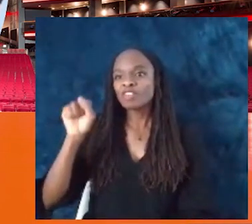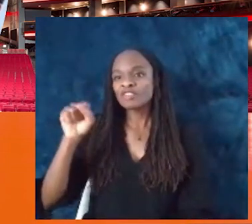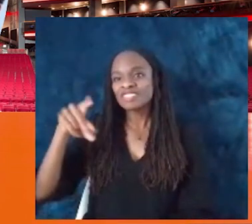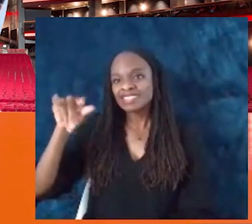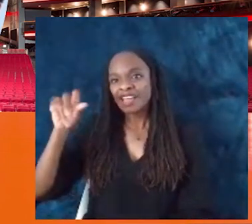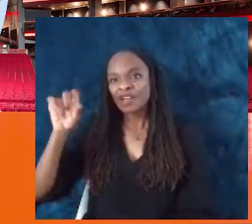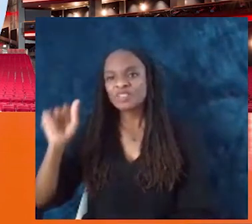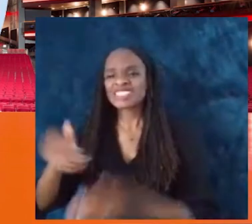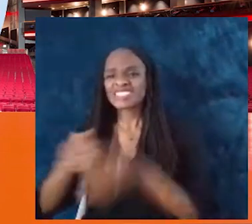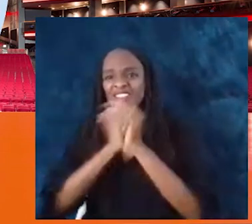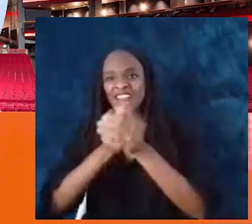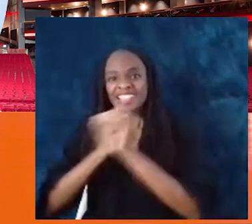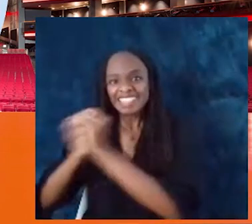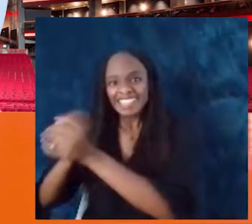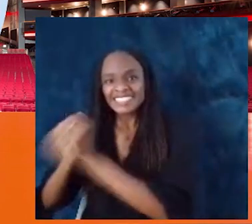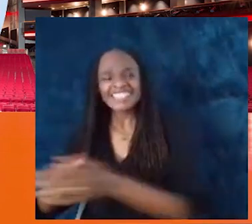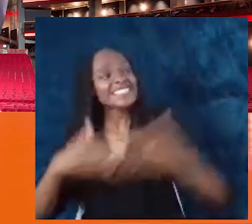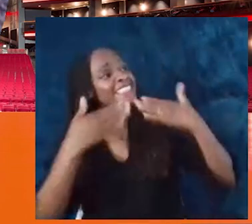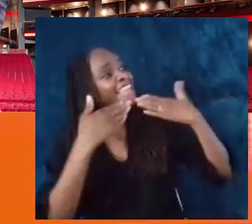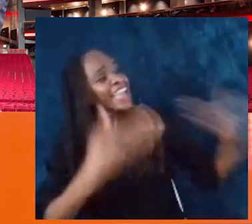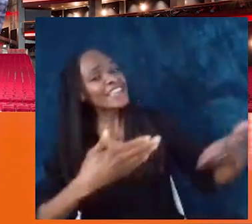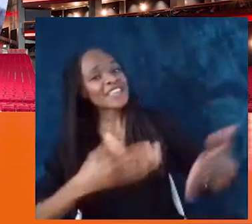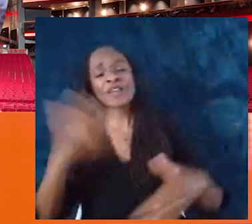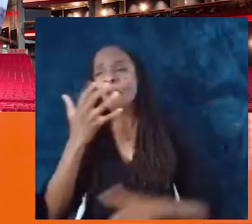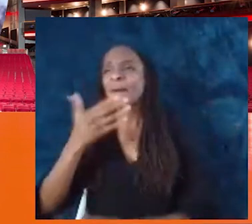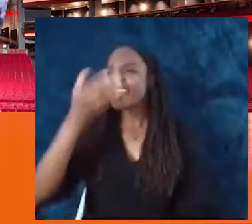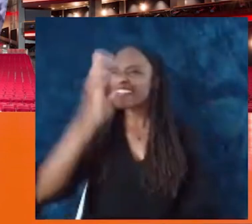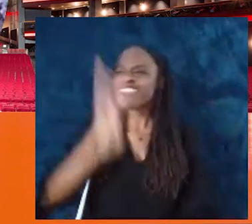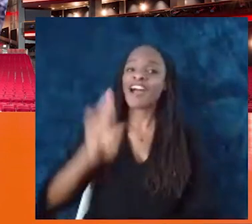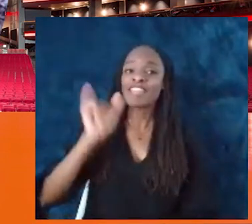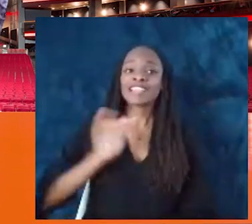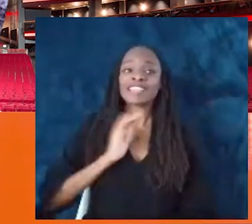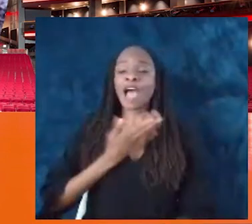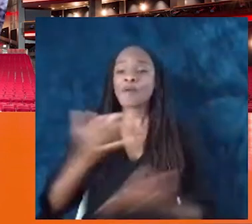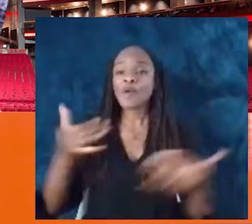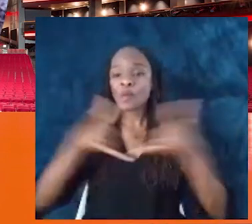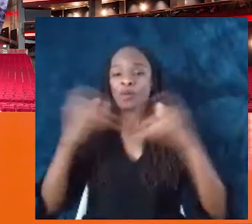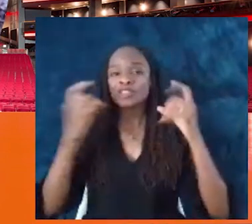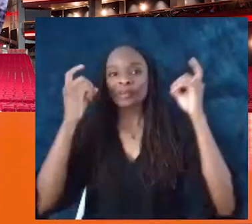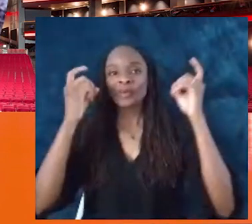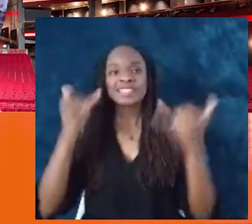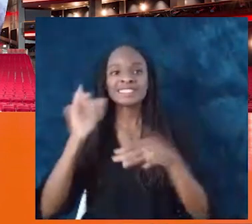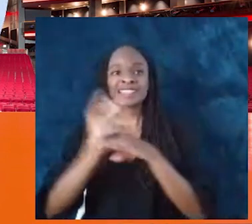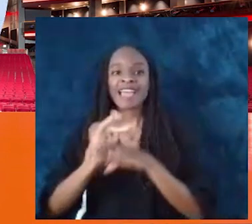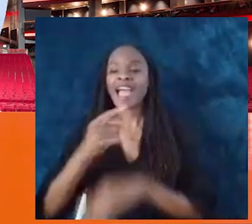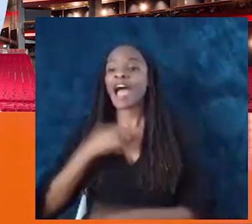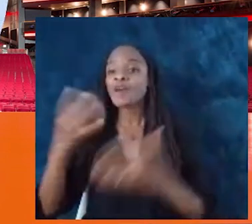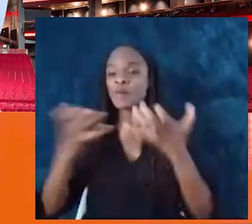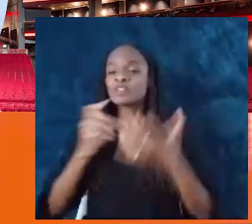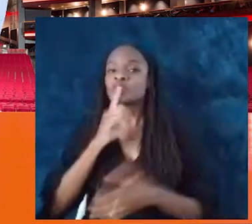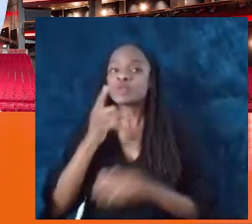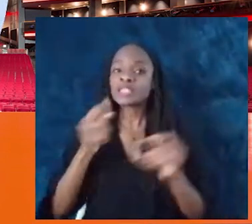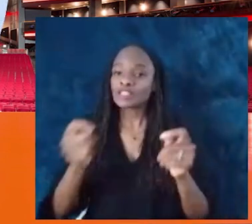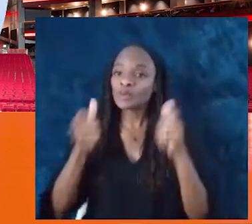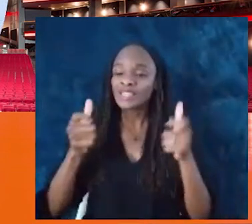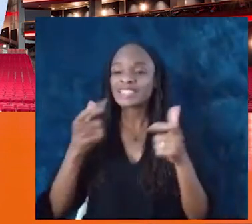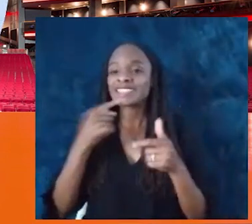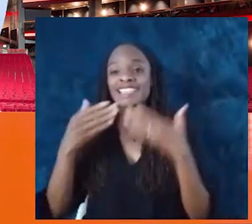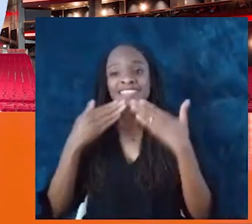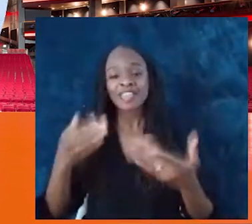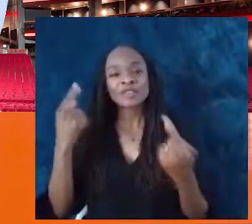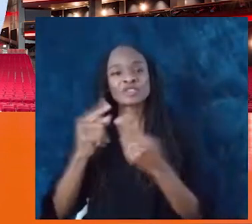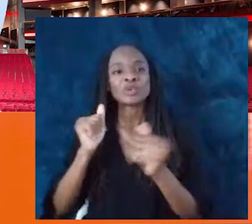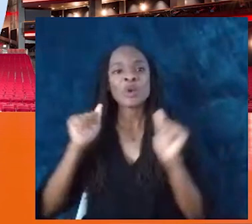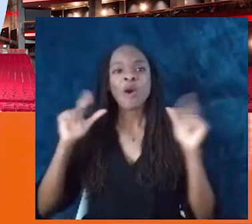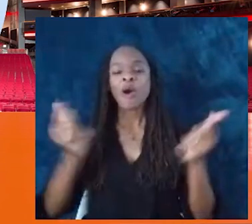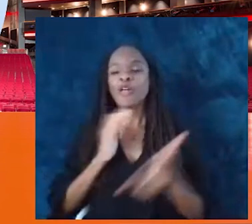Congratulations. Thank you. Oh, my God. That was our award ceremony tonight. I want to really quick thank all of our